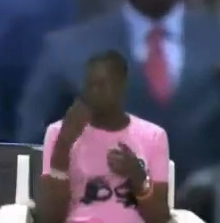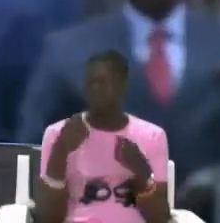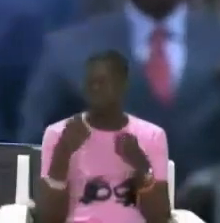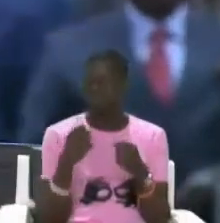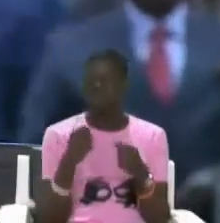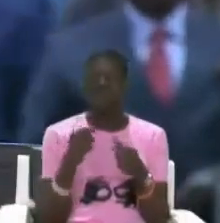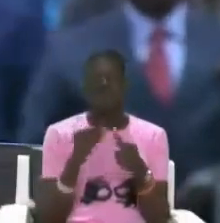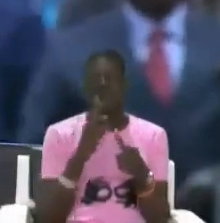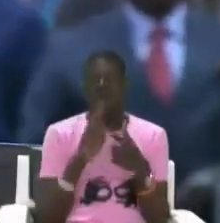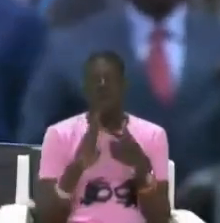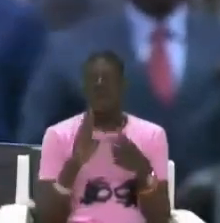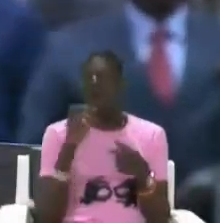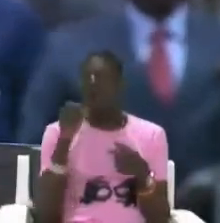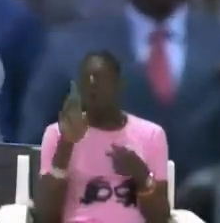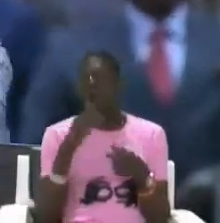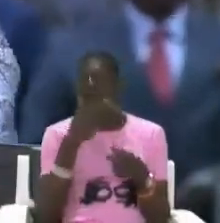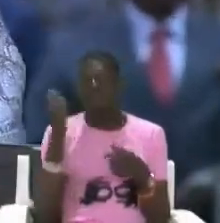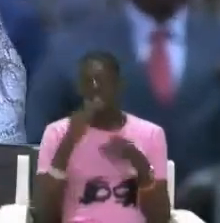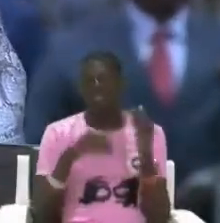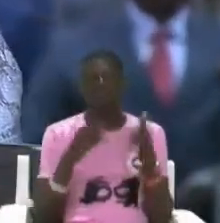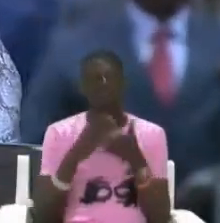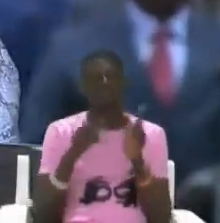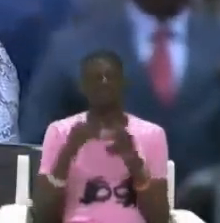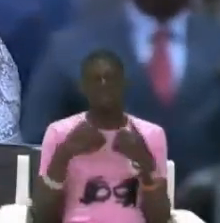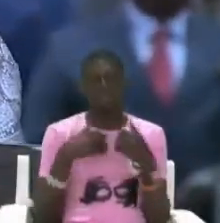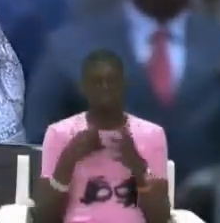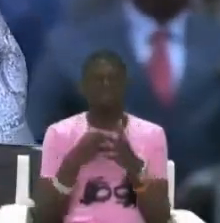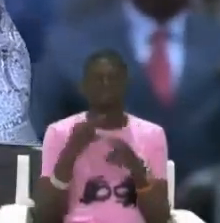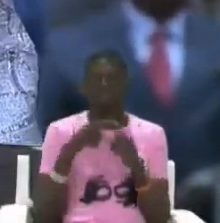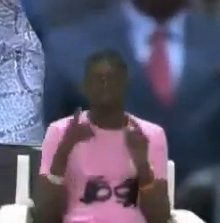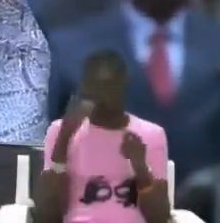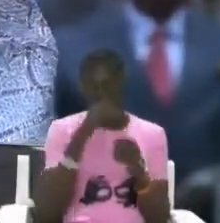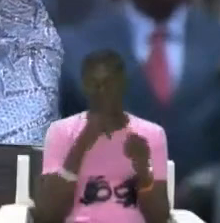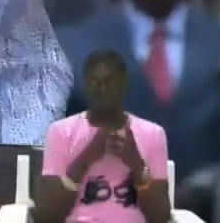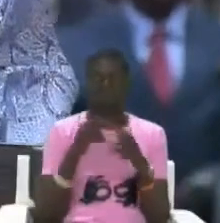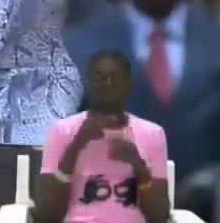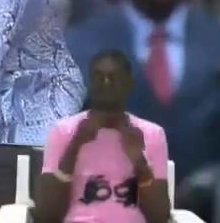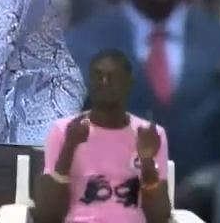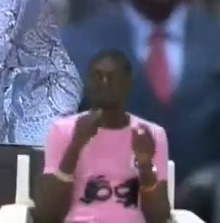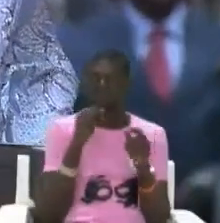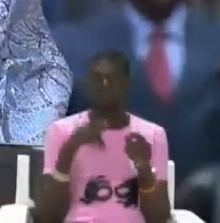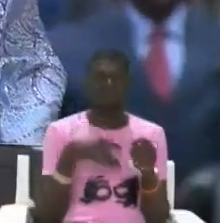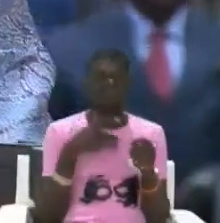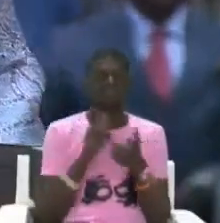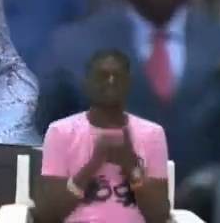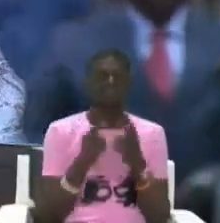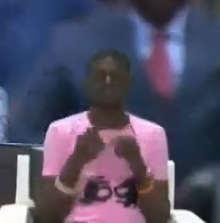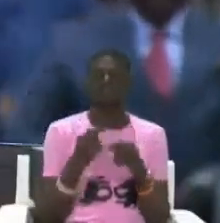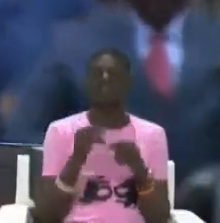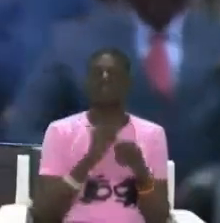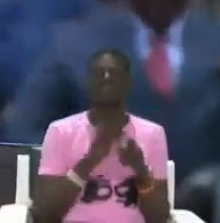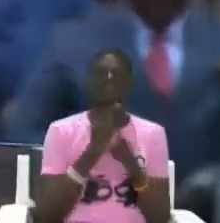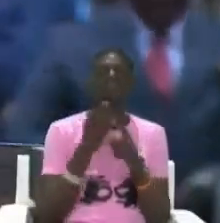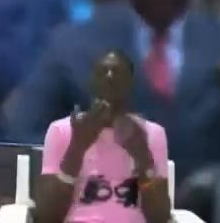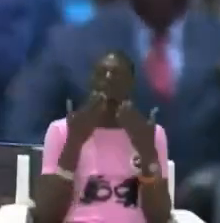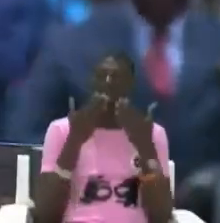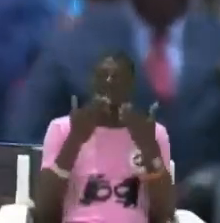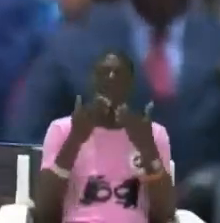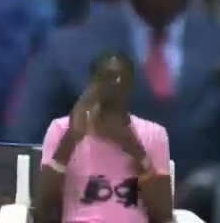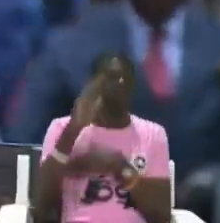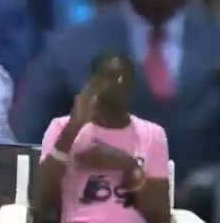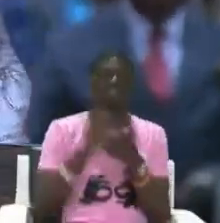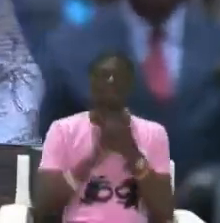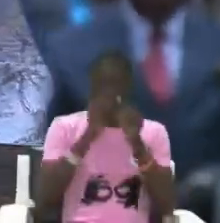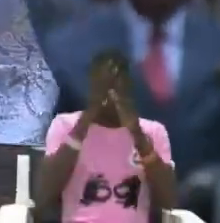others that we are here. Some people have the means of coming. They just don't feel like they should come. I want us to thank God. The Father,